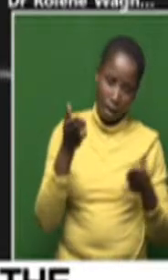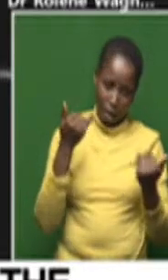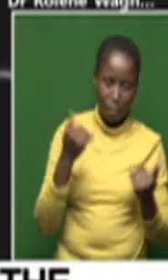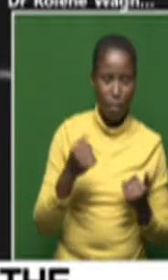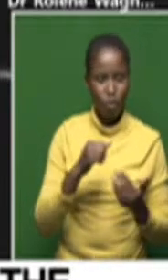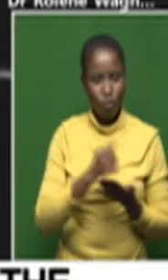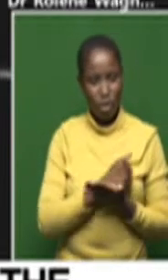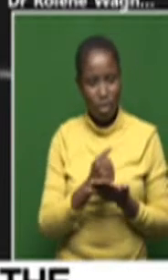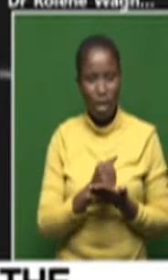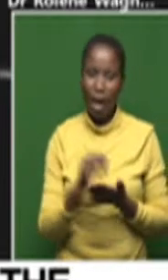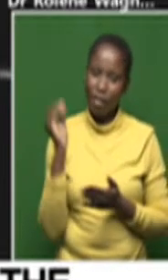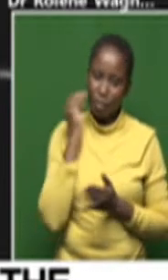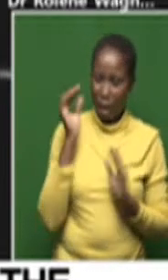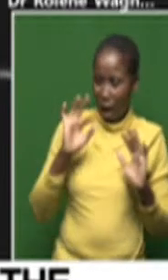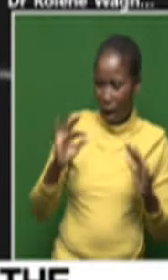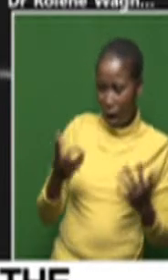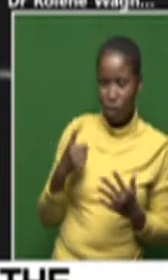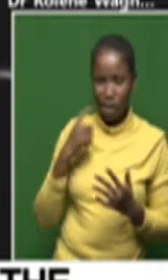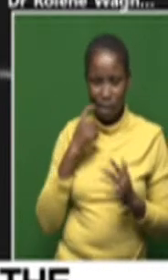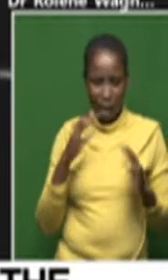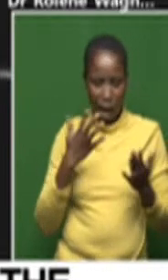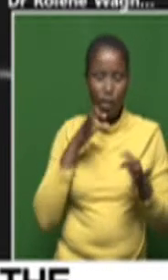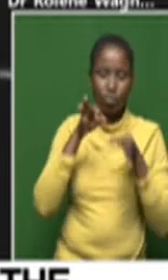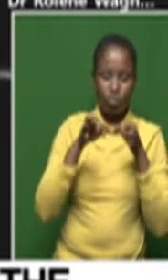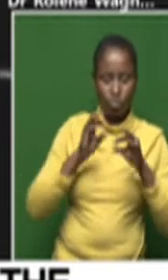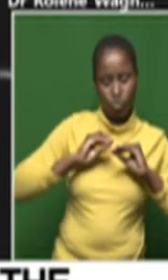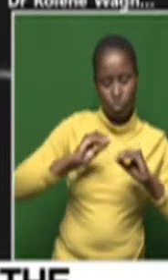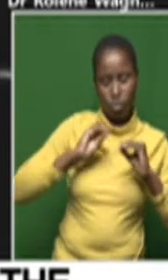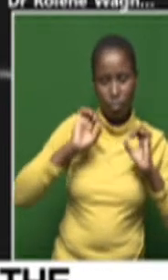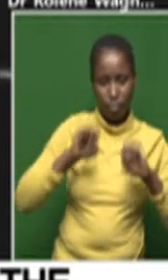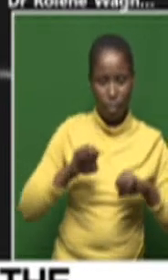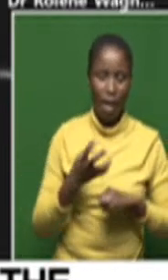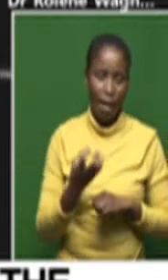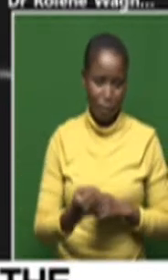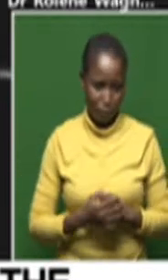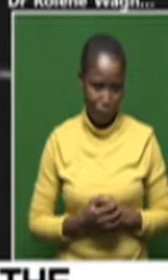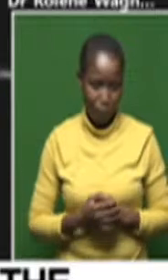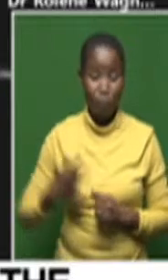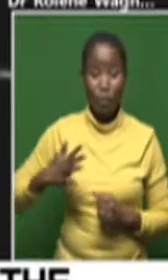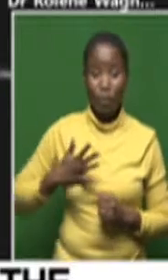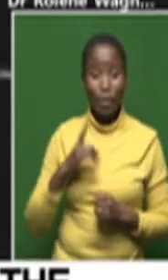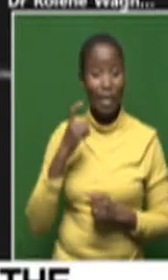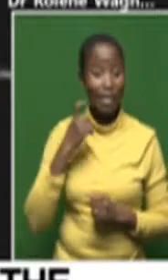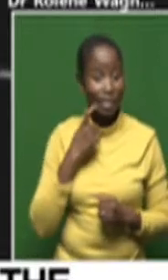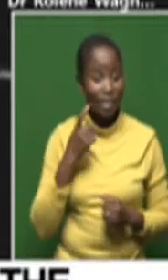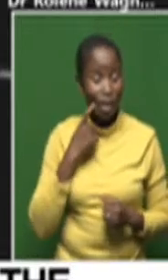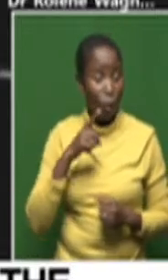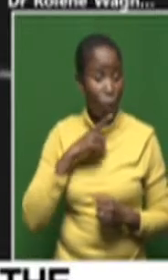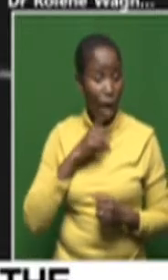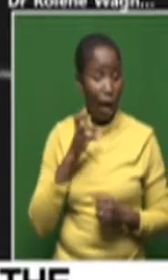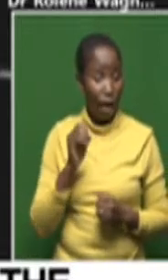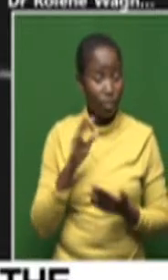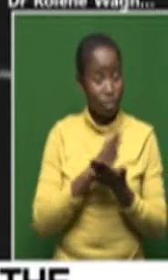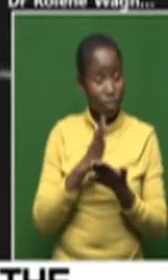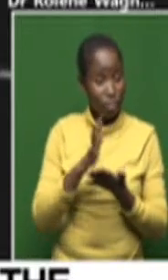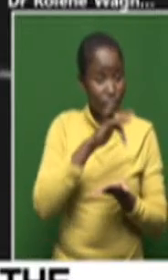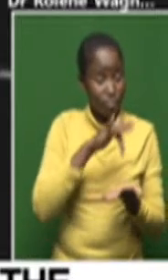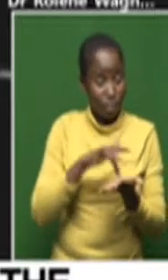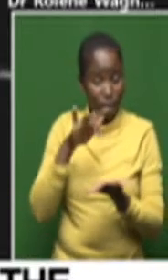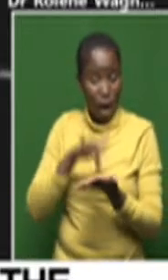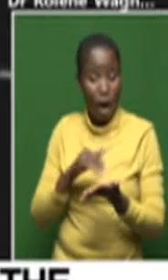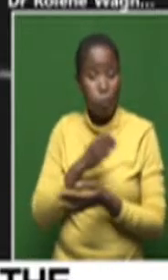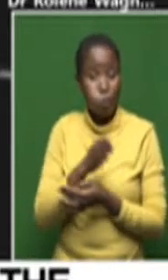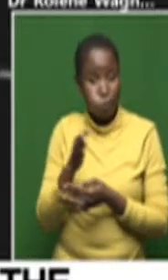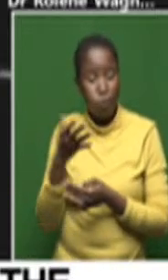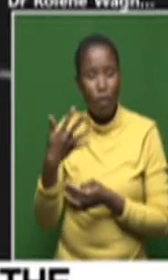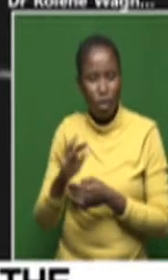information on how to get registered. We also want to make it easy. There are existing sites, and so we've uploaded onto